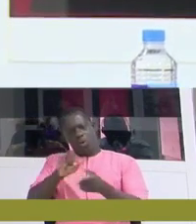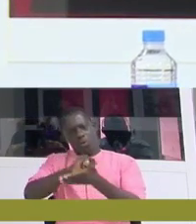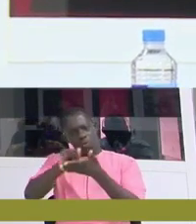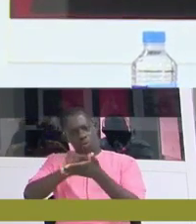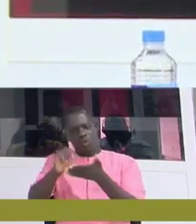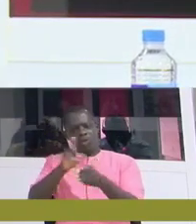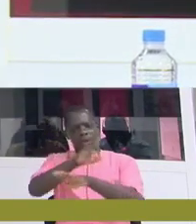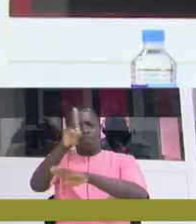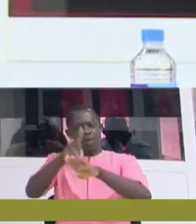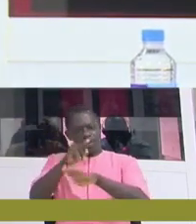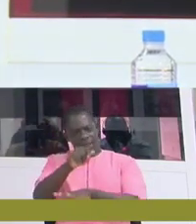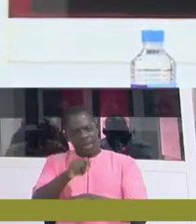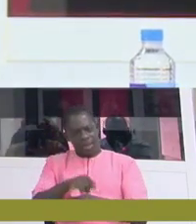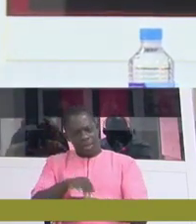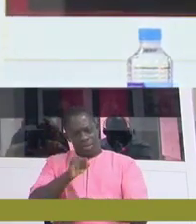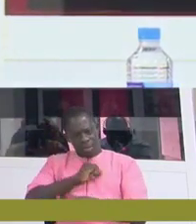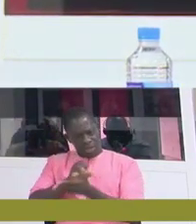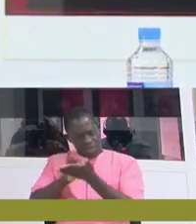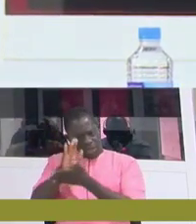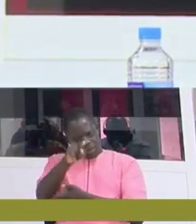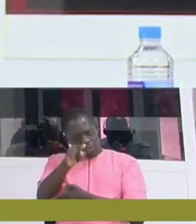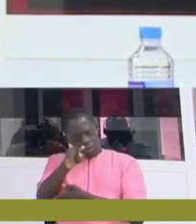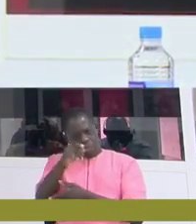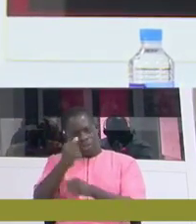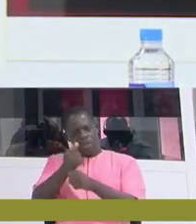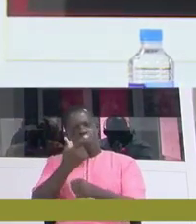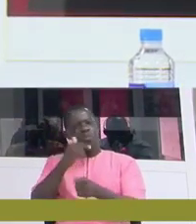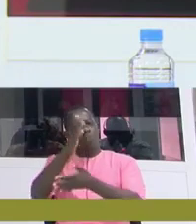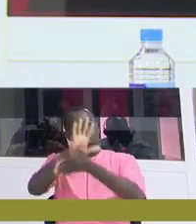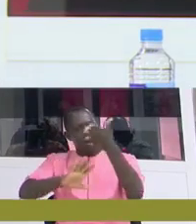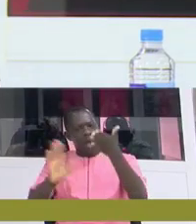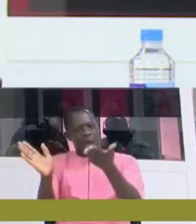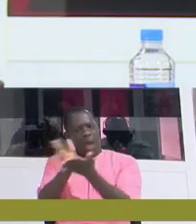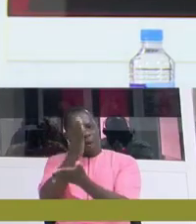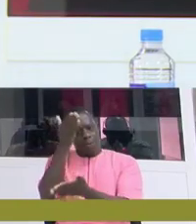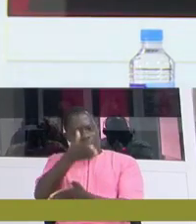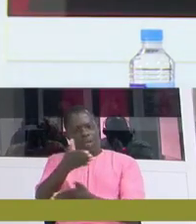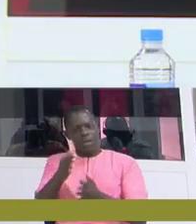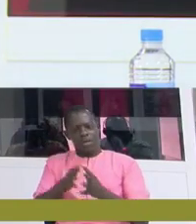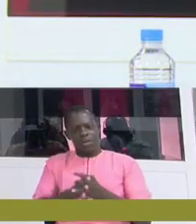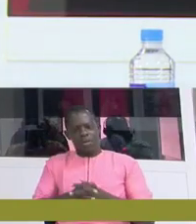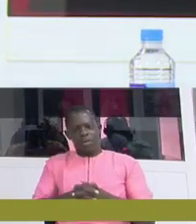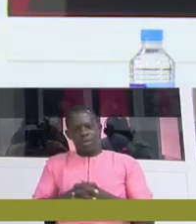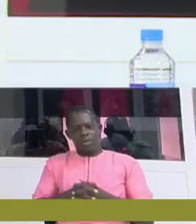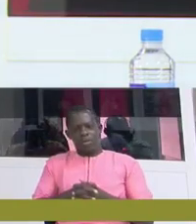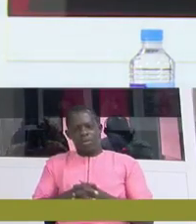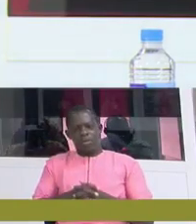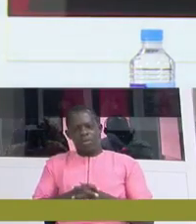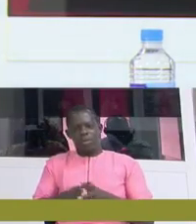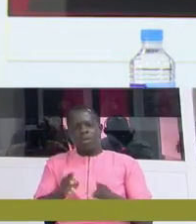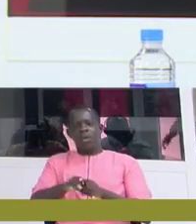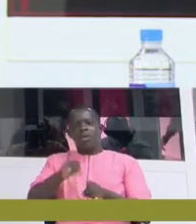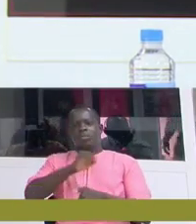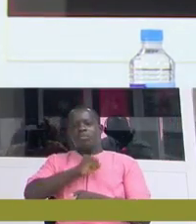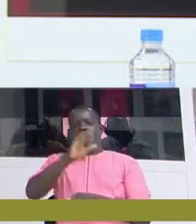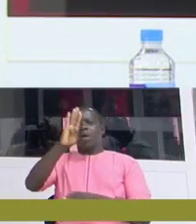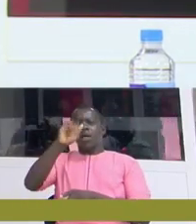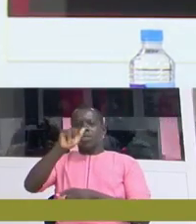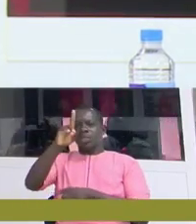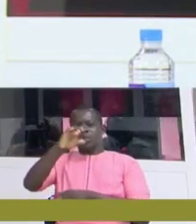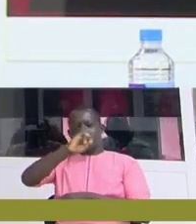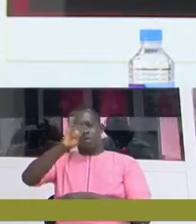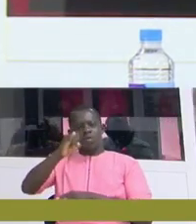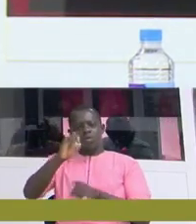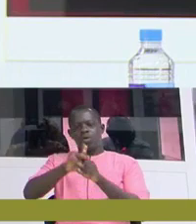place? Mm-hmm. Did I order you to wash the blood off here? Baji said, I didn't want